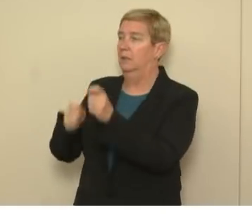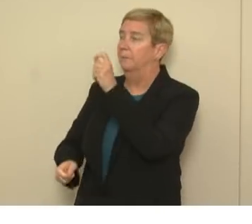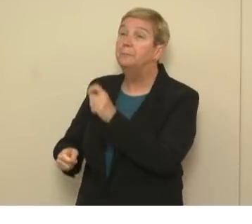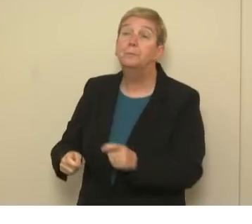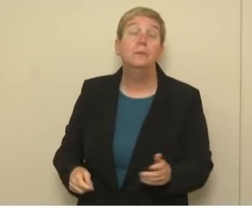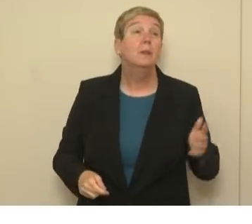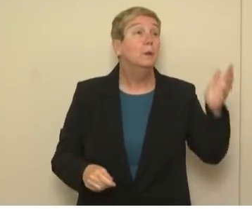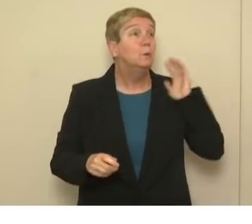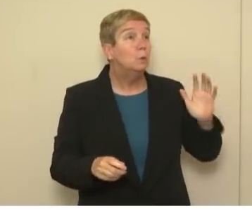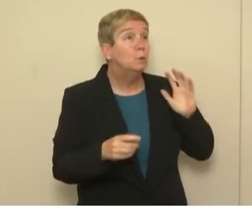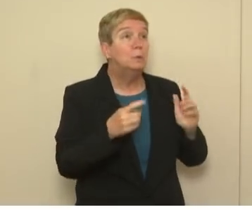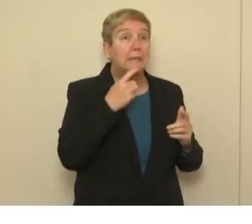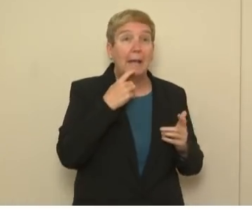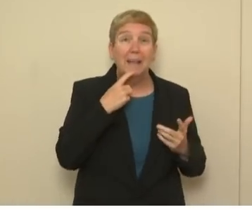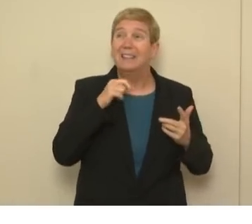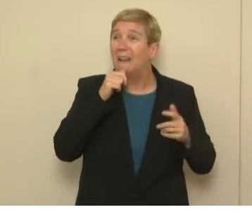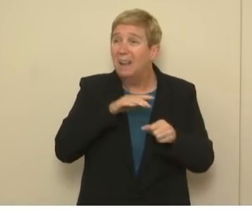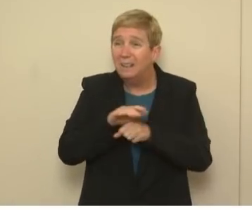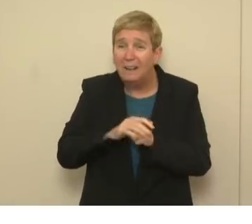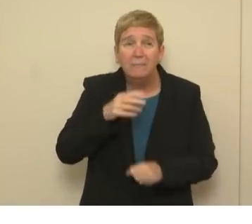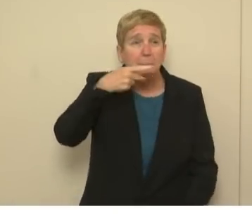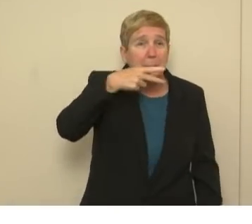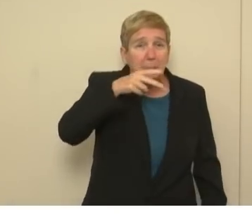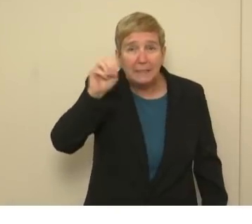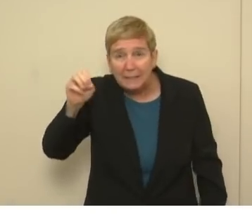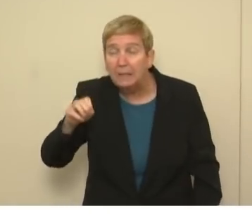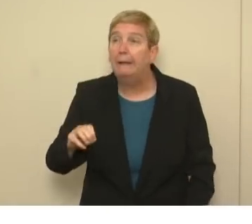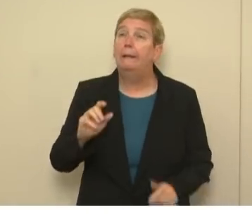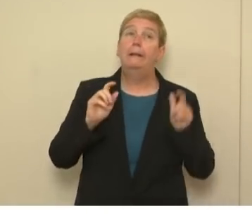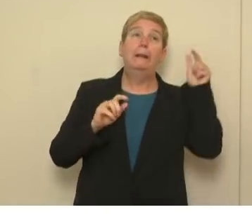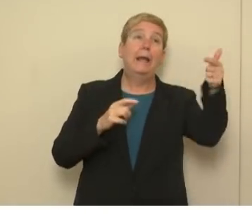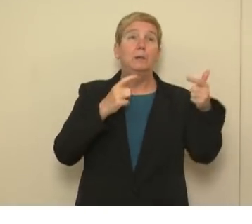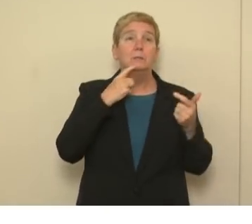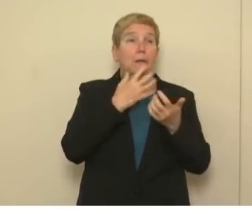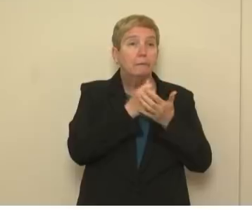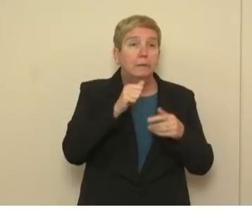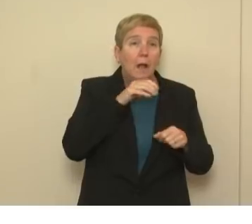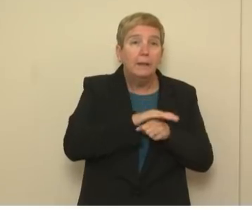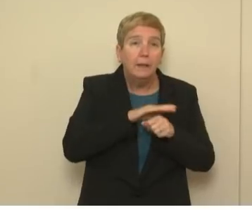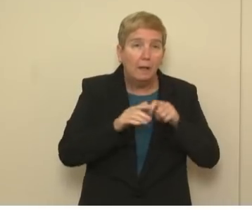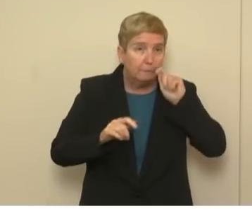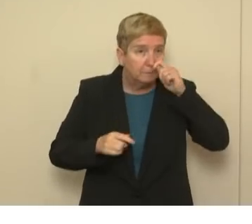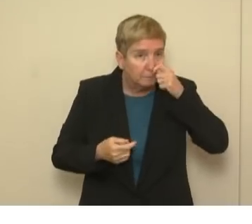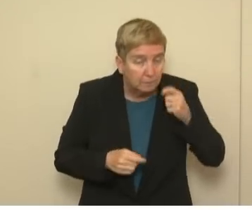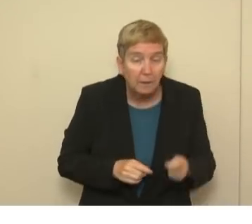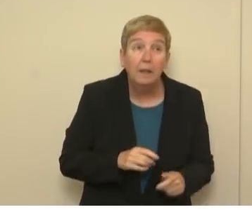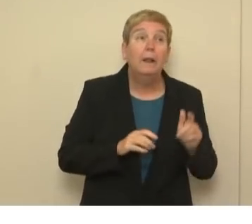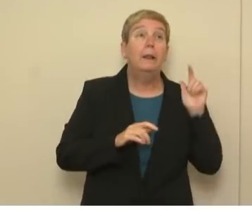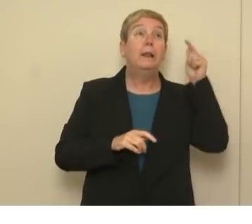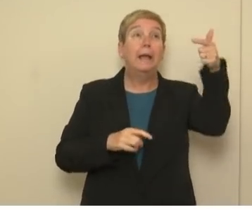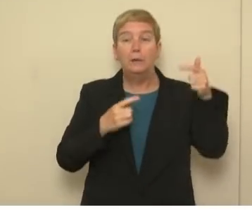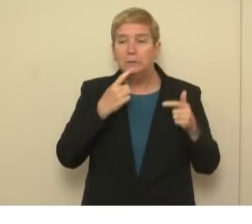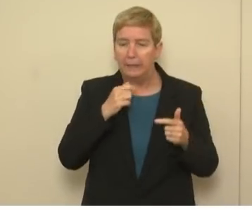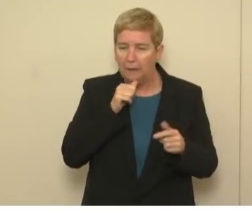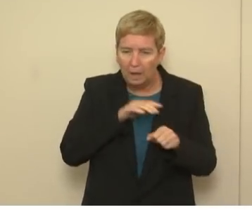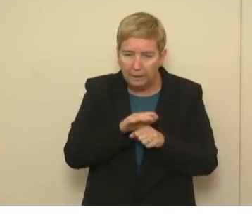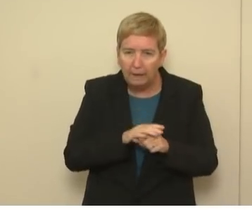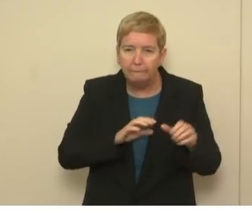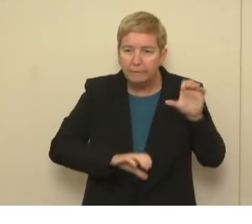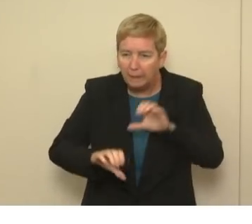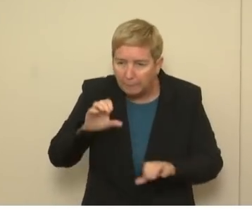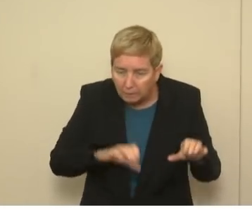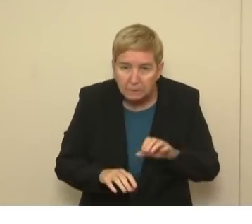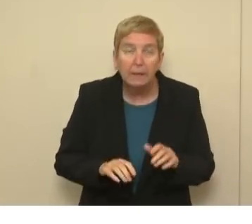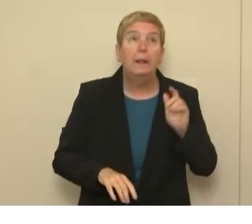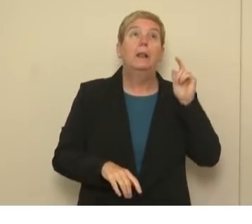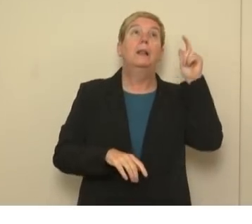enough PPE for healthcare workers, and then it was nasal swabs, and then it was reagents, and then it was nasal swabs, and now we're down to